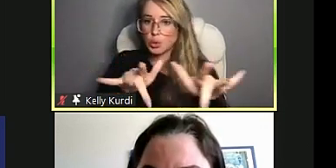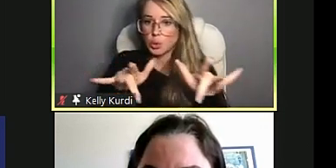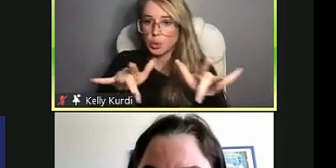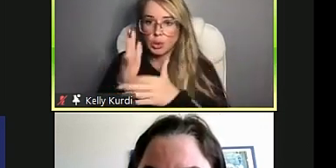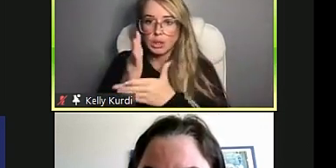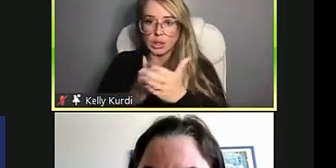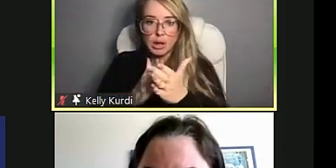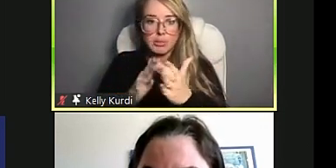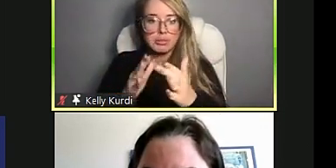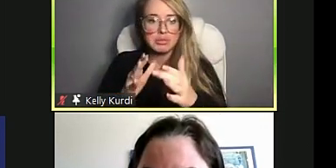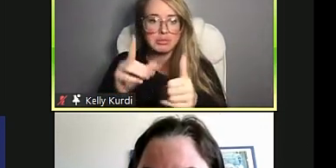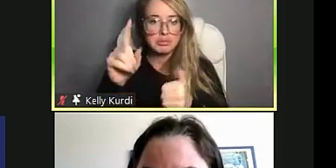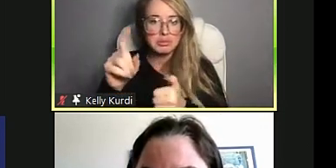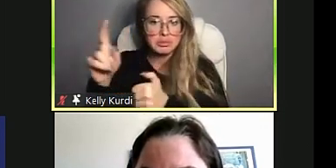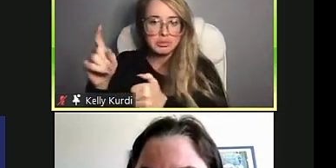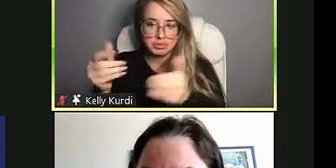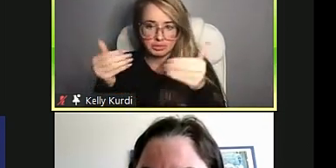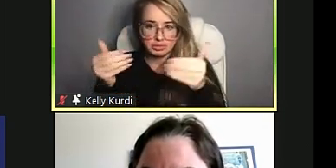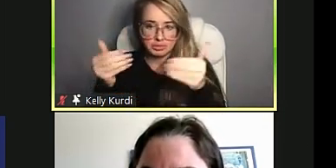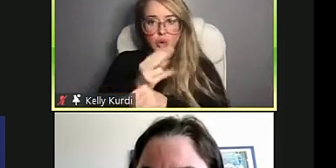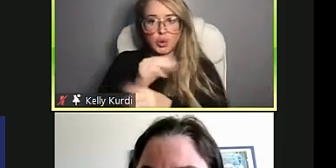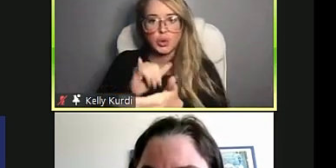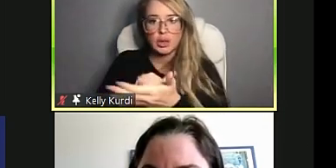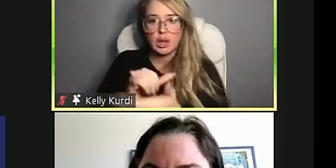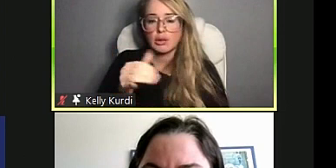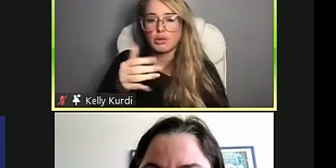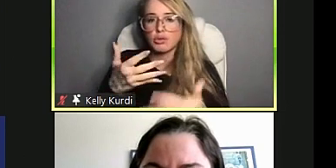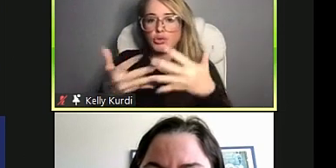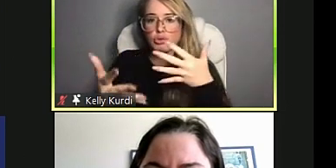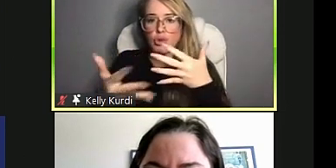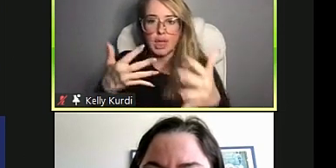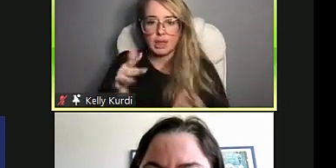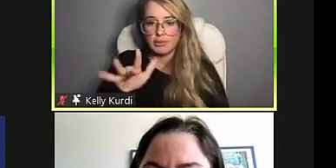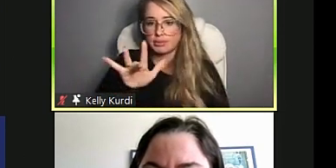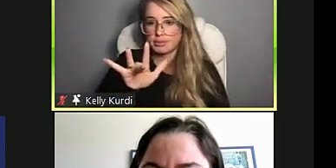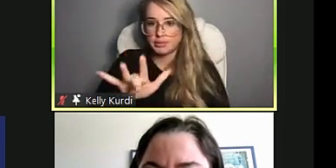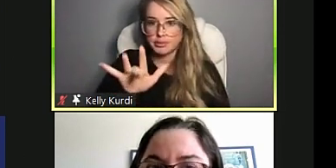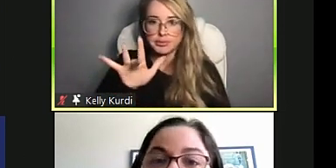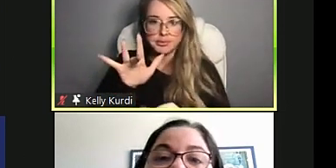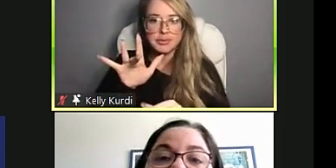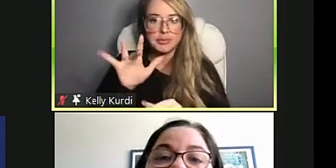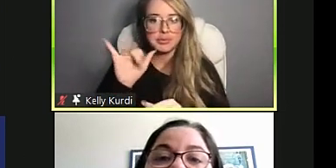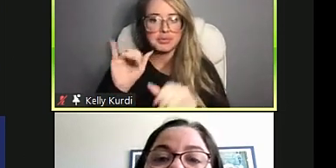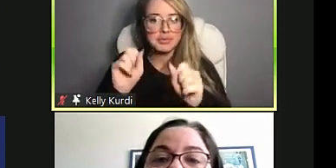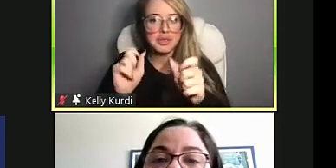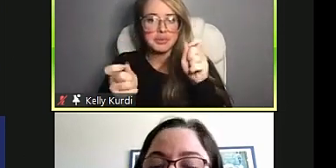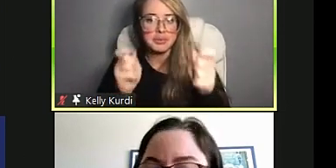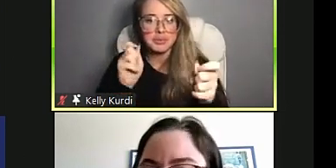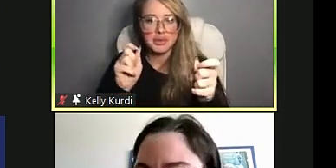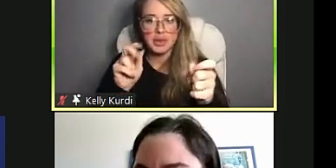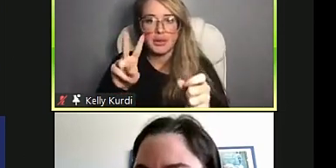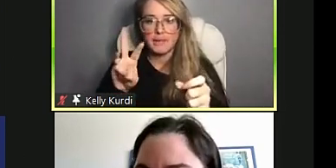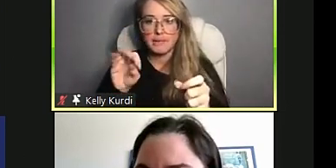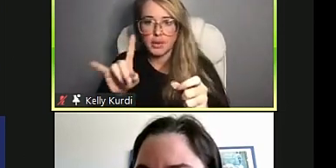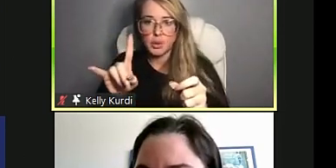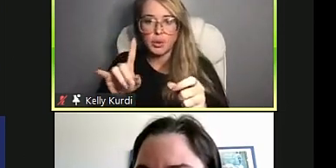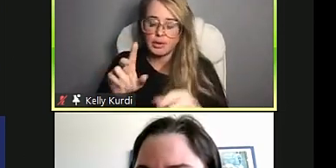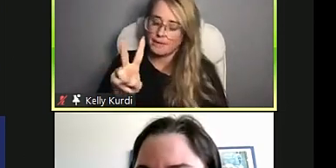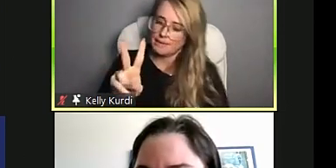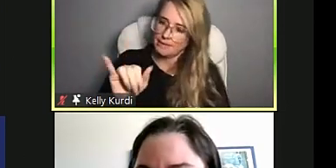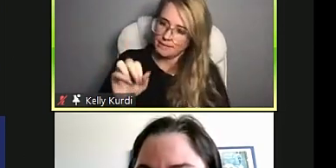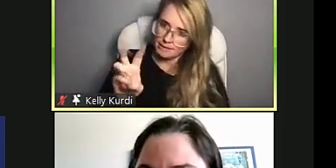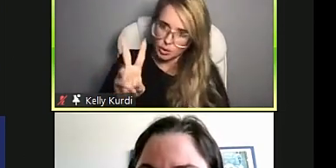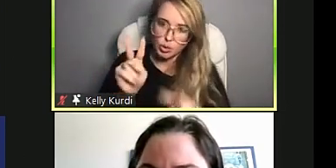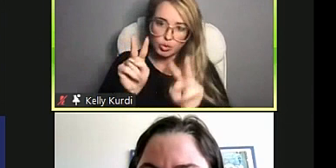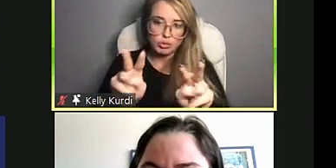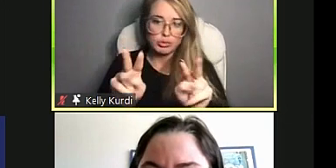screen grabs here, feel free to use that gray slider bar in the middle of your screen to customize your view between the slides and the